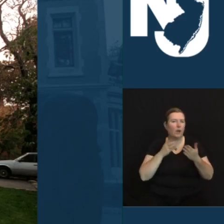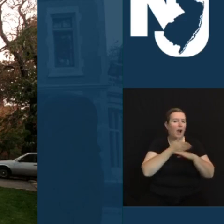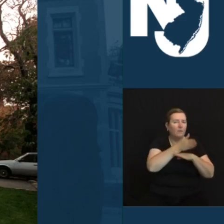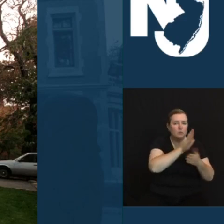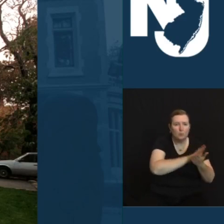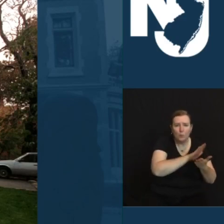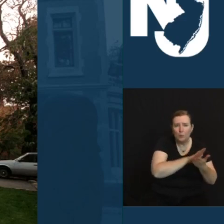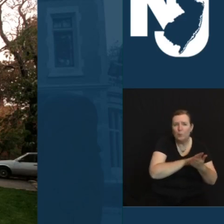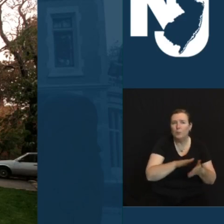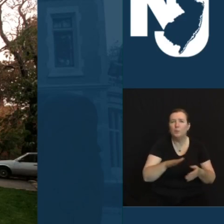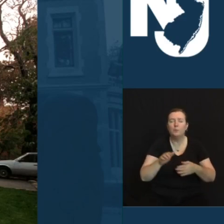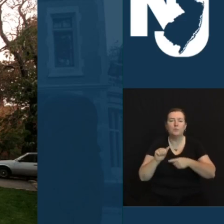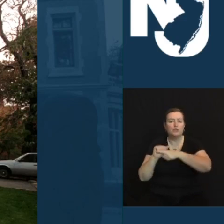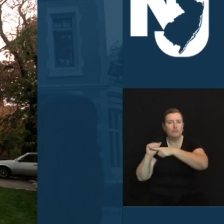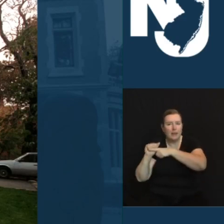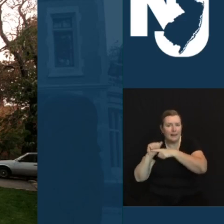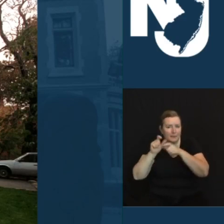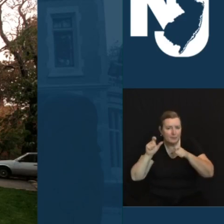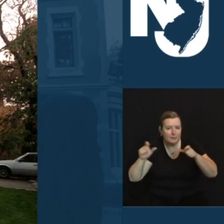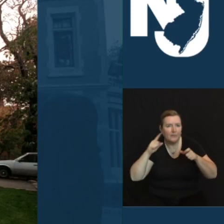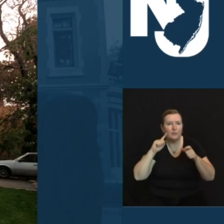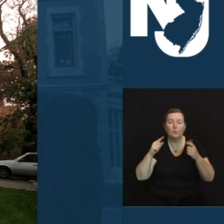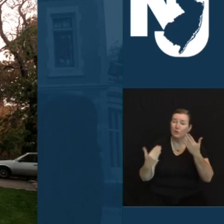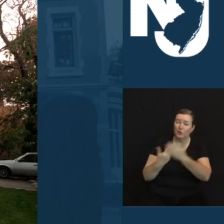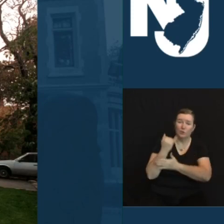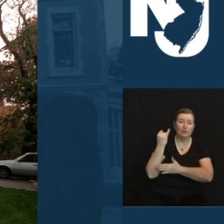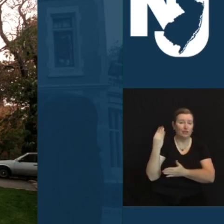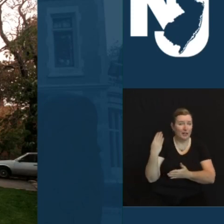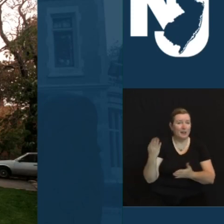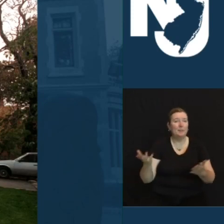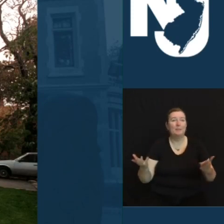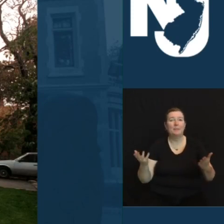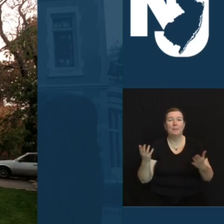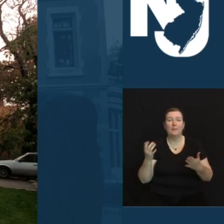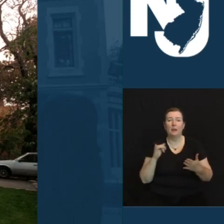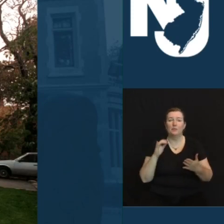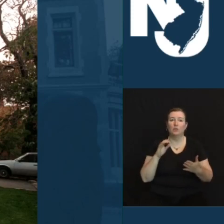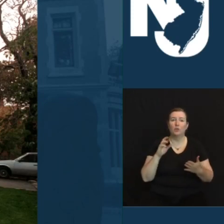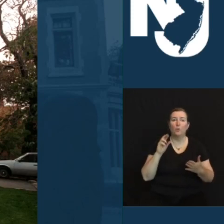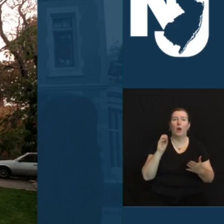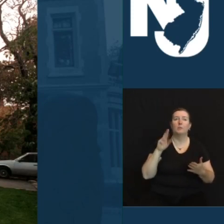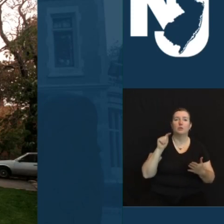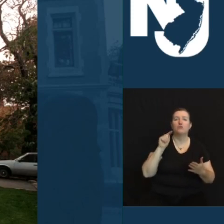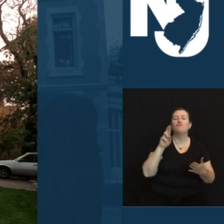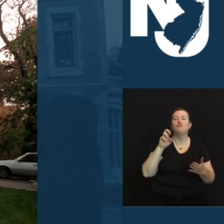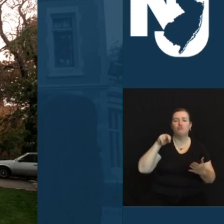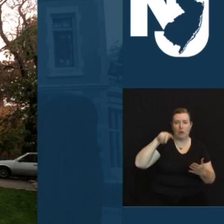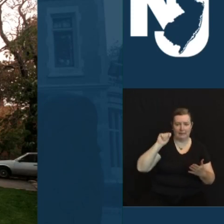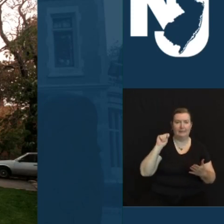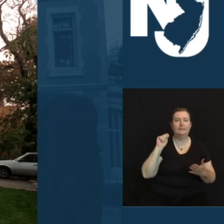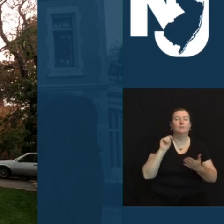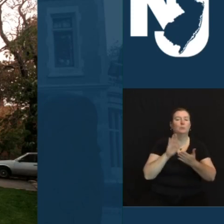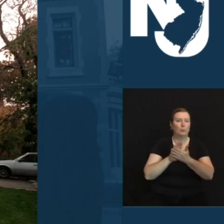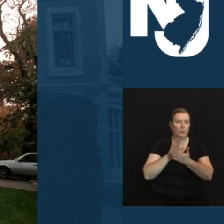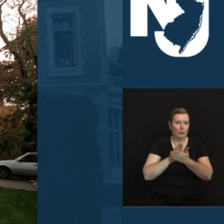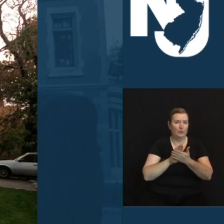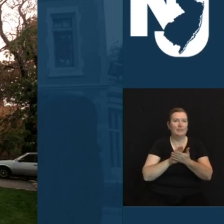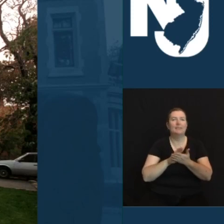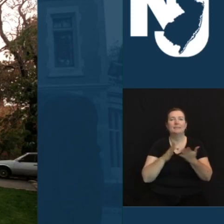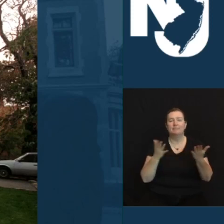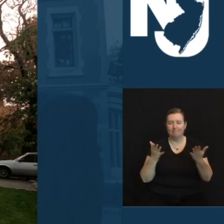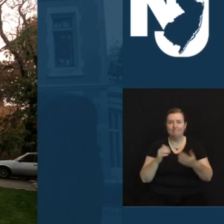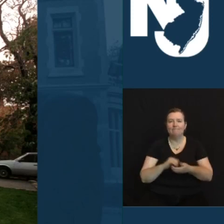to activities for seniors, as well as the Robert Treat Academy. By the way, that is the North Ward Center behind Steve in that picture. He also never